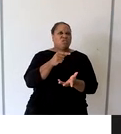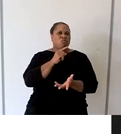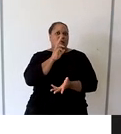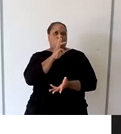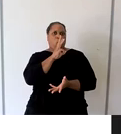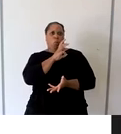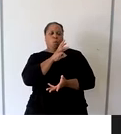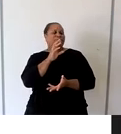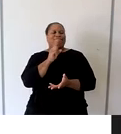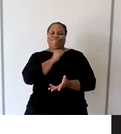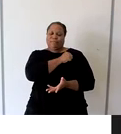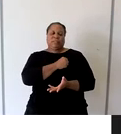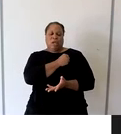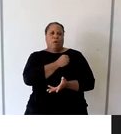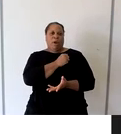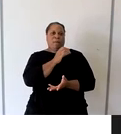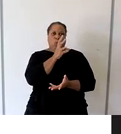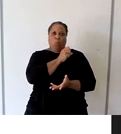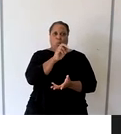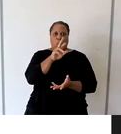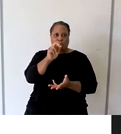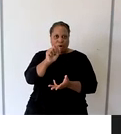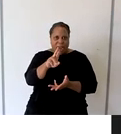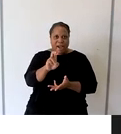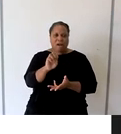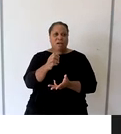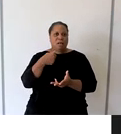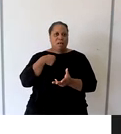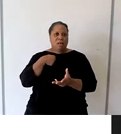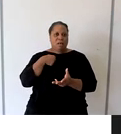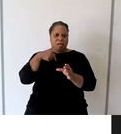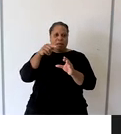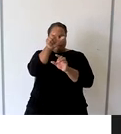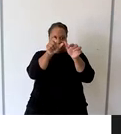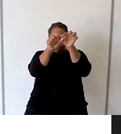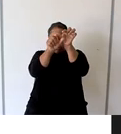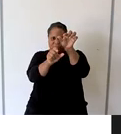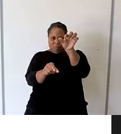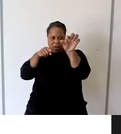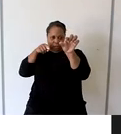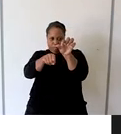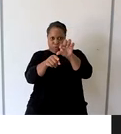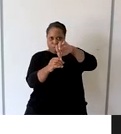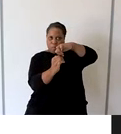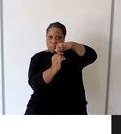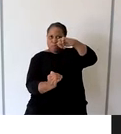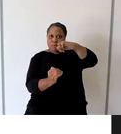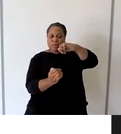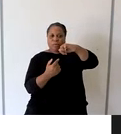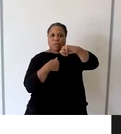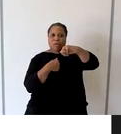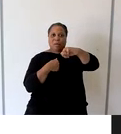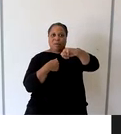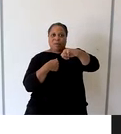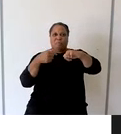was I had a bone pierced the bottom of my spine, which split my spine in half, and that left me paralyzed